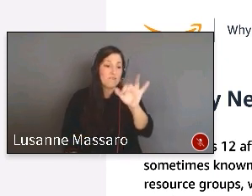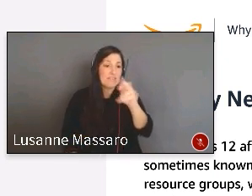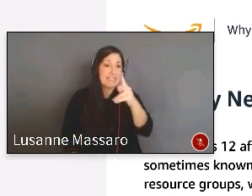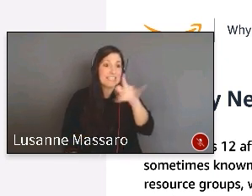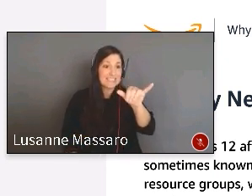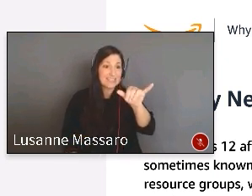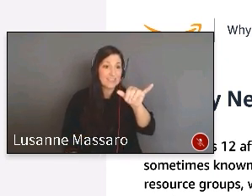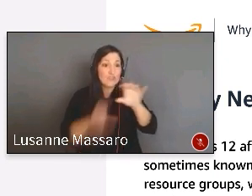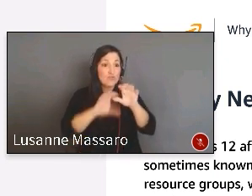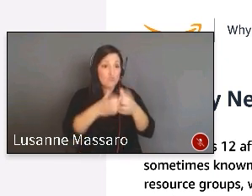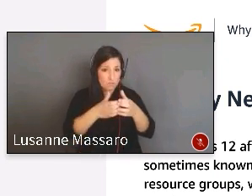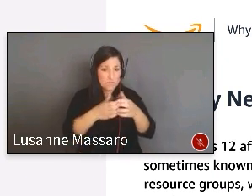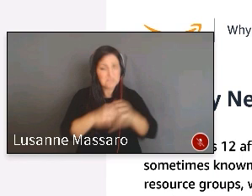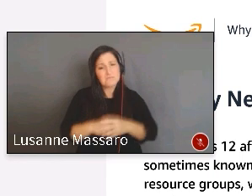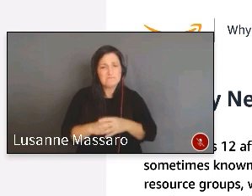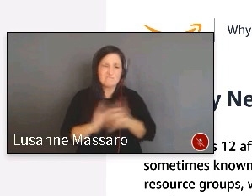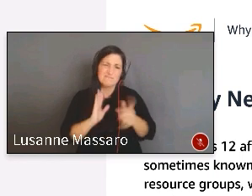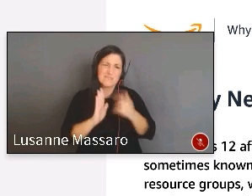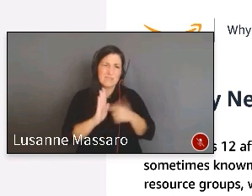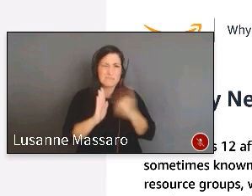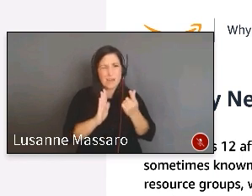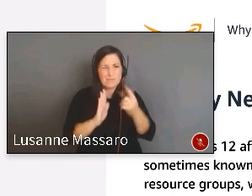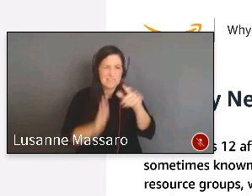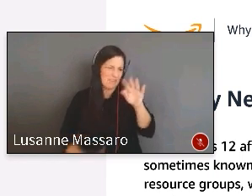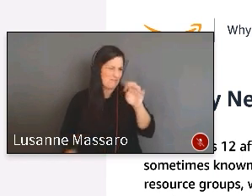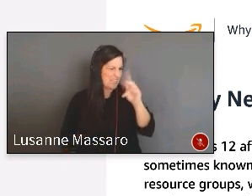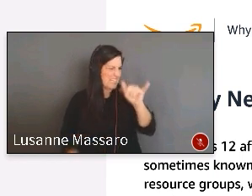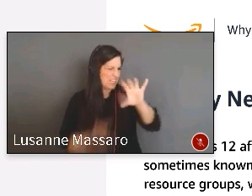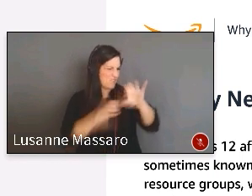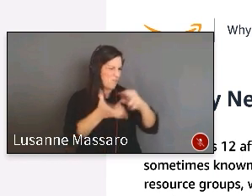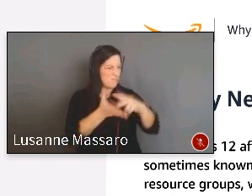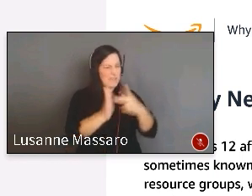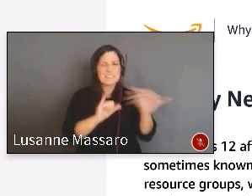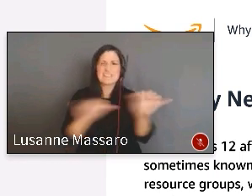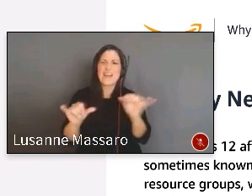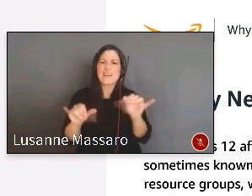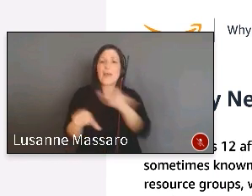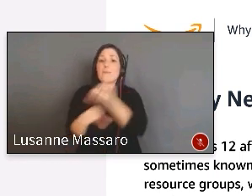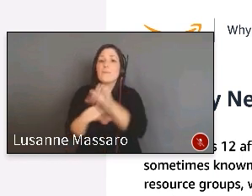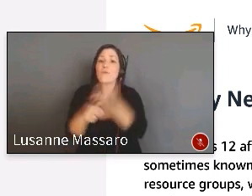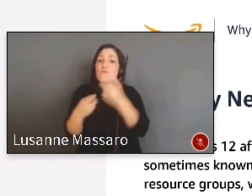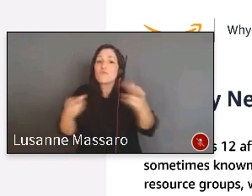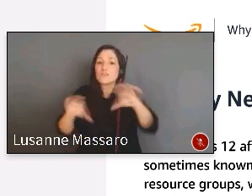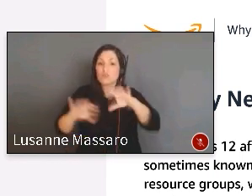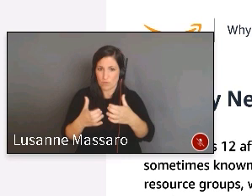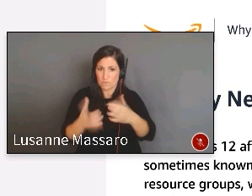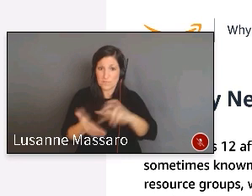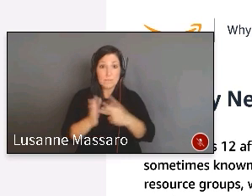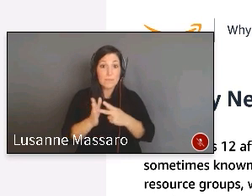affinity groups are sometimes known as employee resource groups. They bring employees together